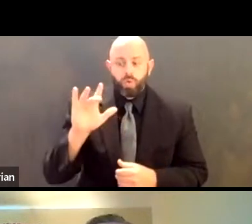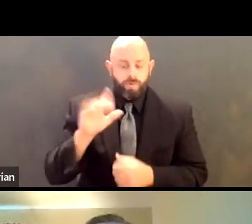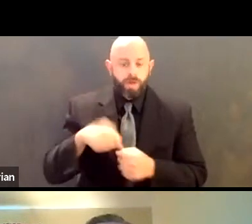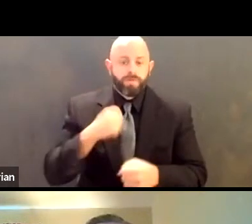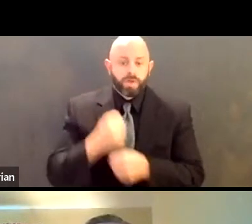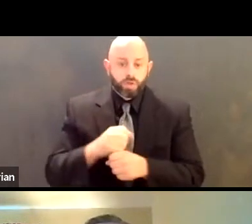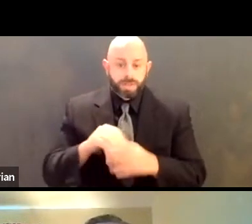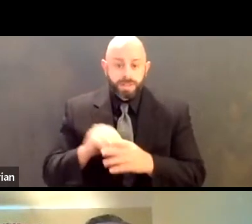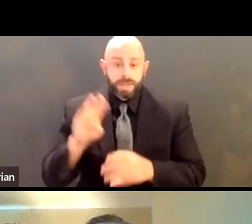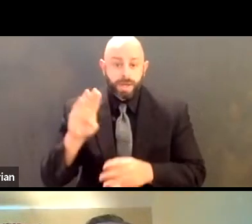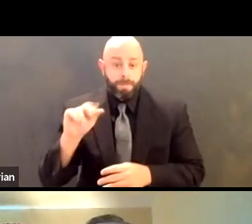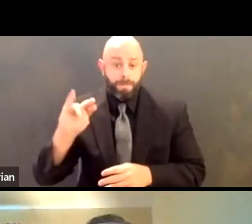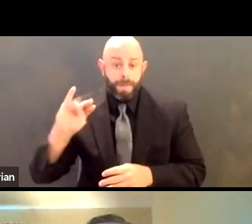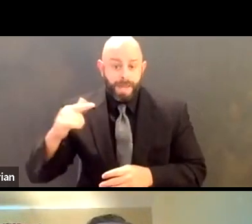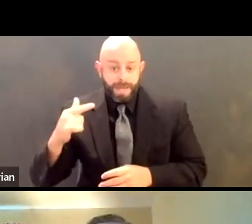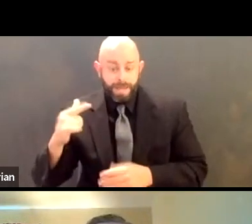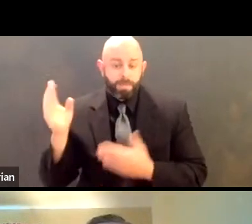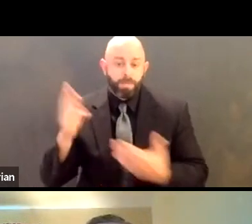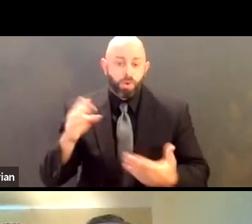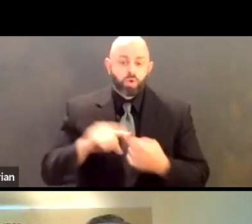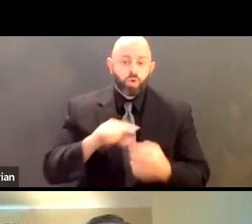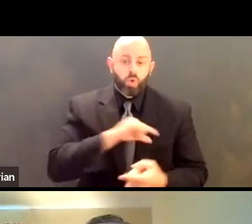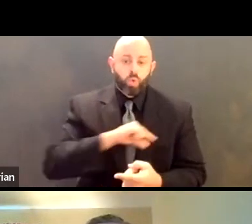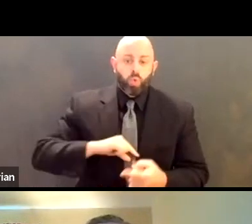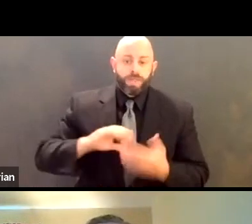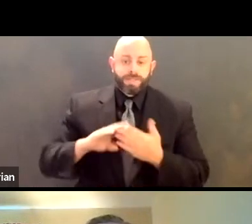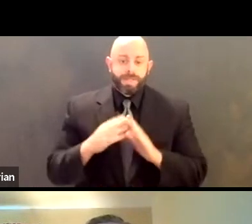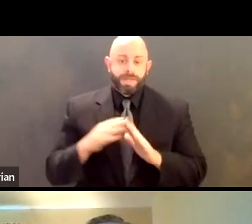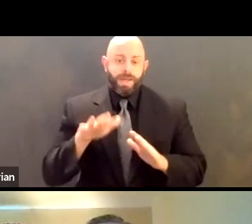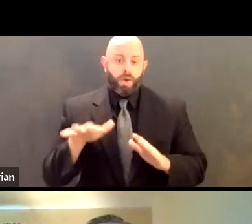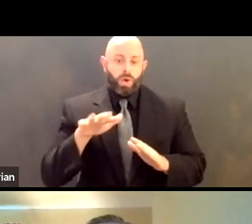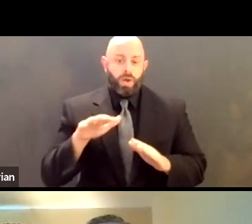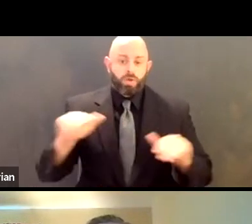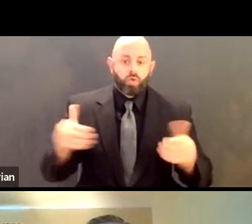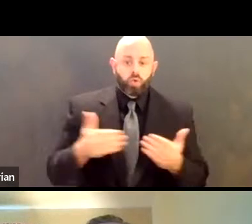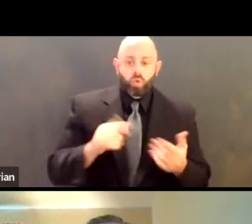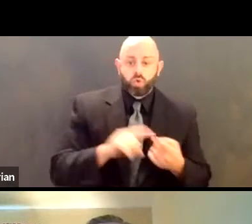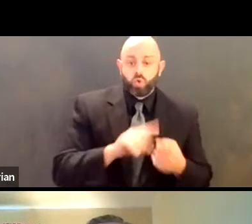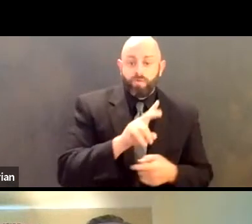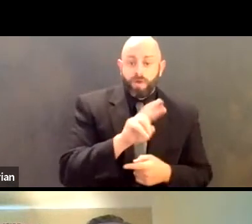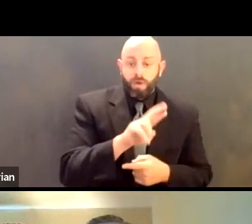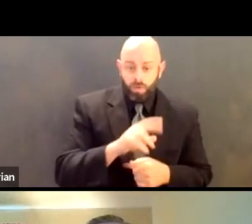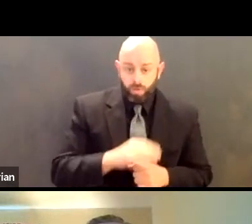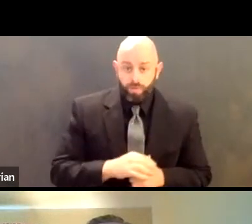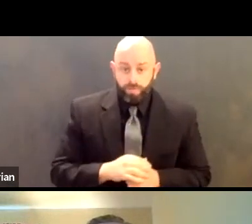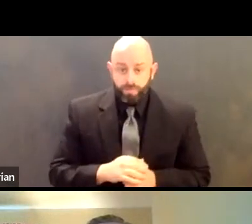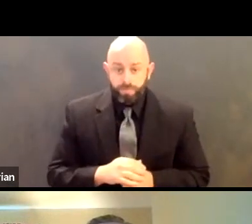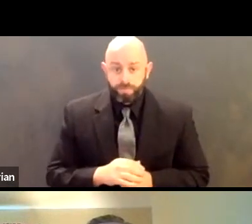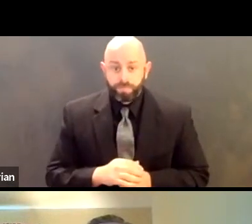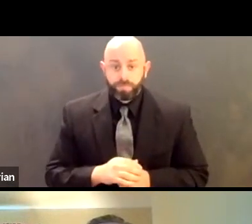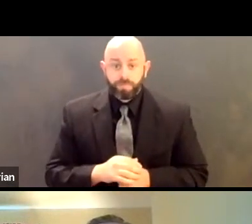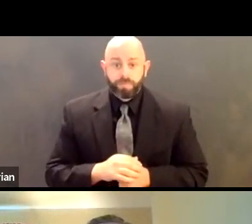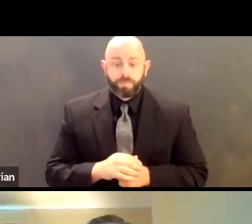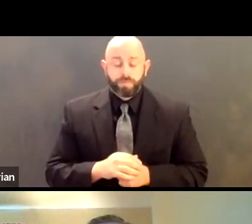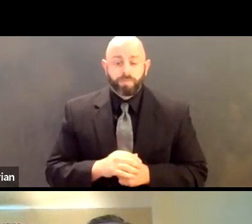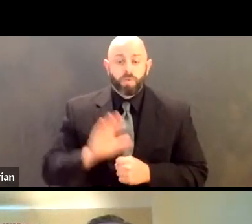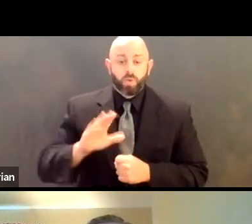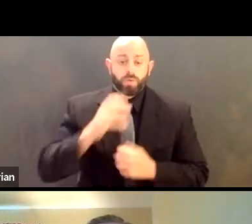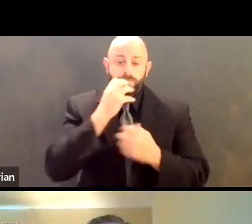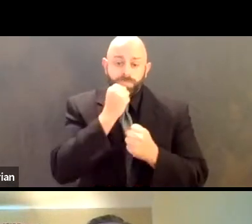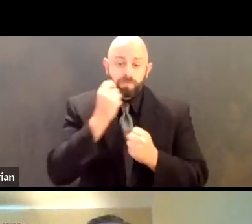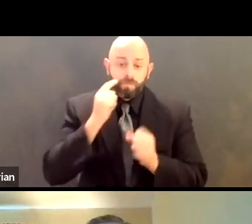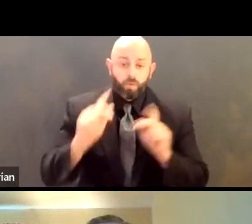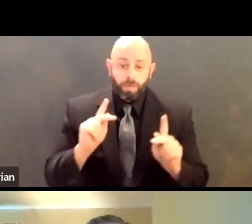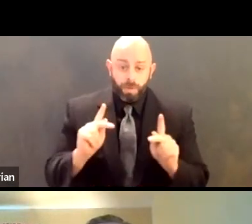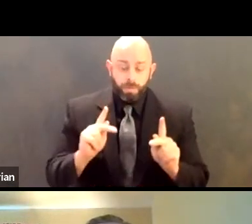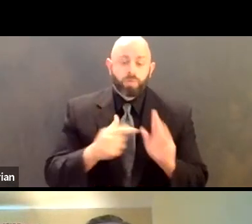worked nearly 25 years in banking, which brought her to the Queen City area, where she was introduced to vocational rehabilitation services. Her love for people